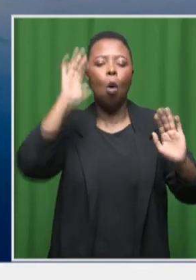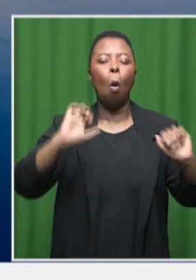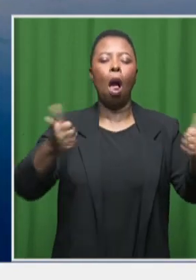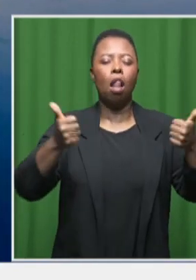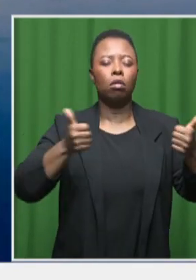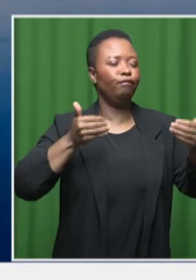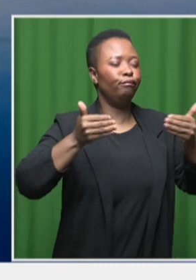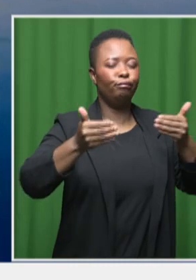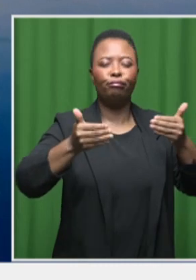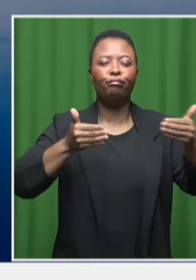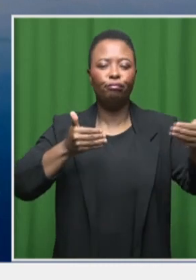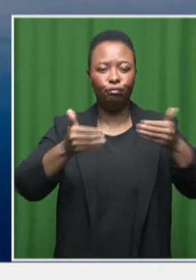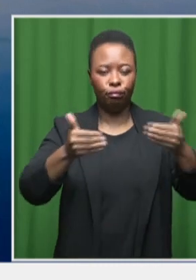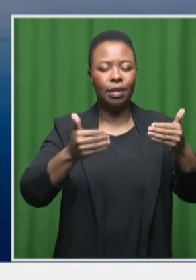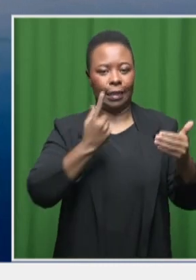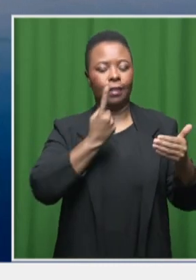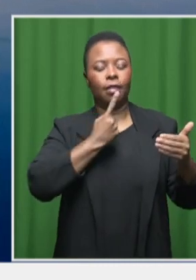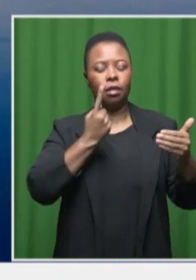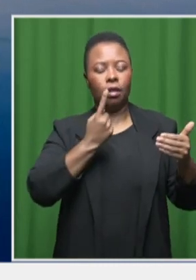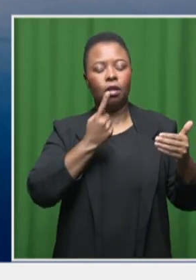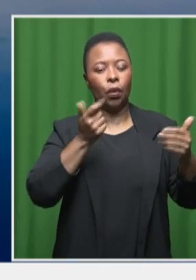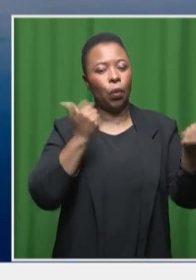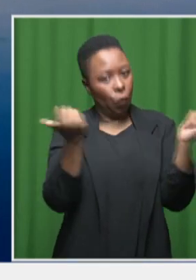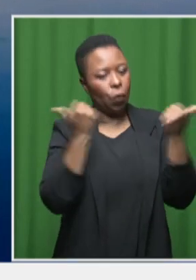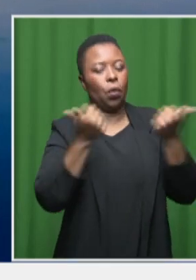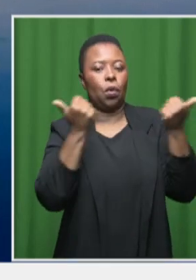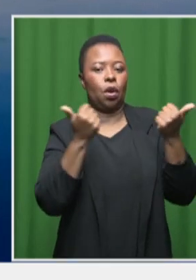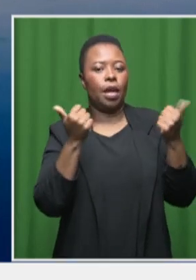shaped me. And of course, just cooking.